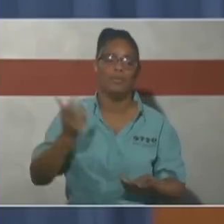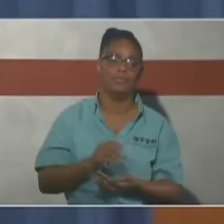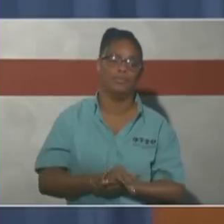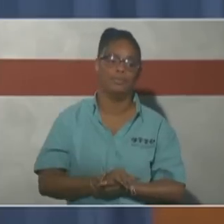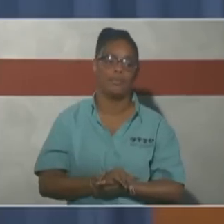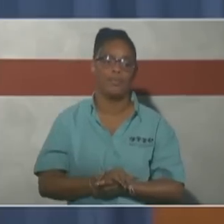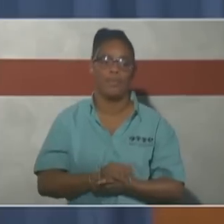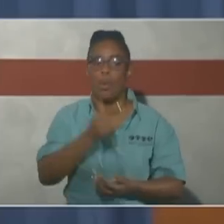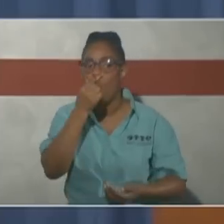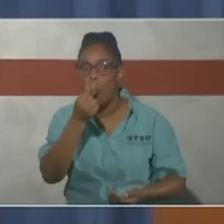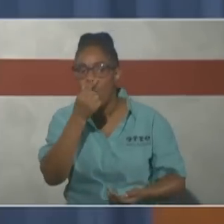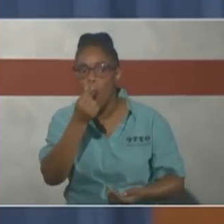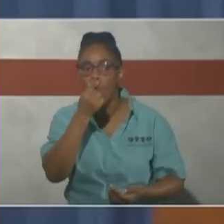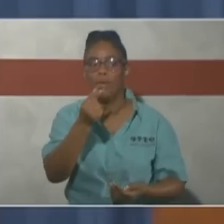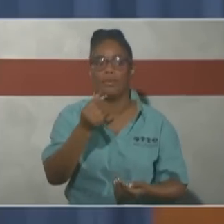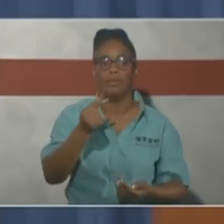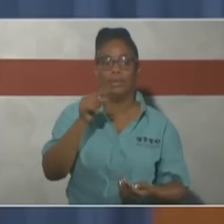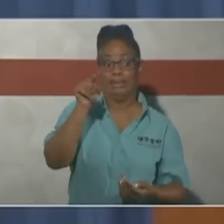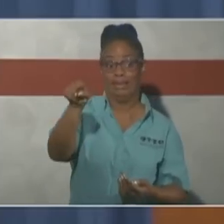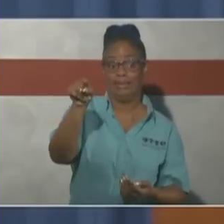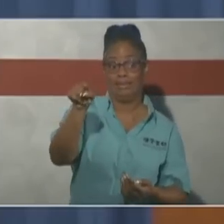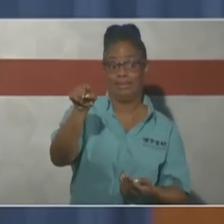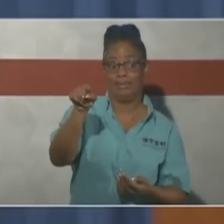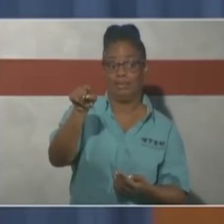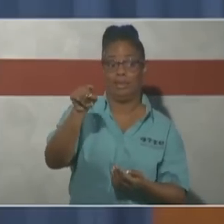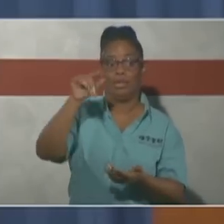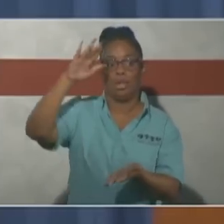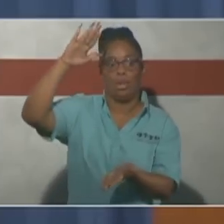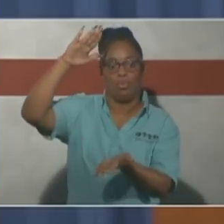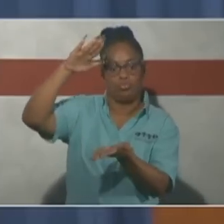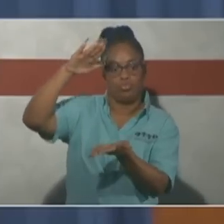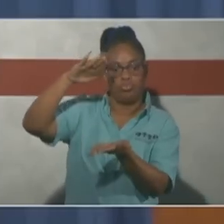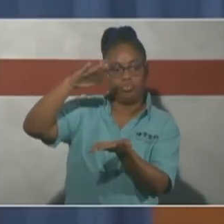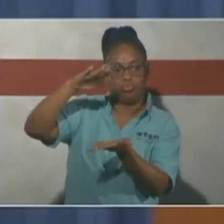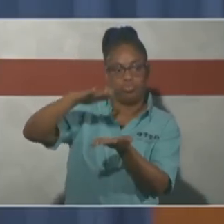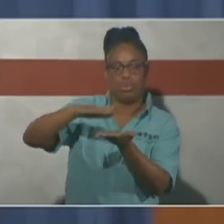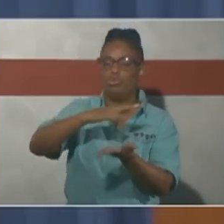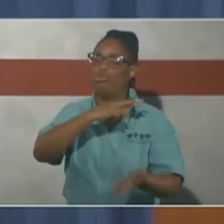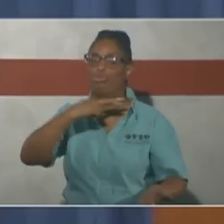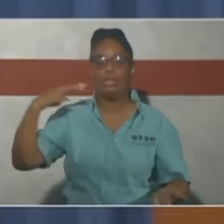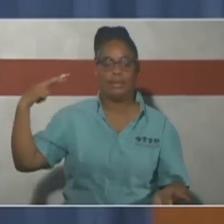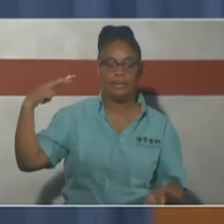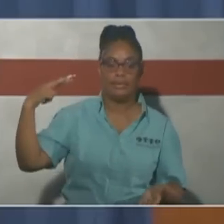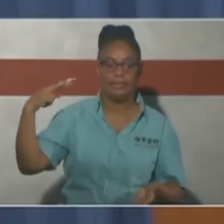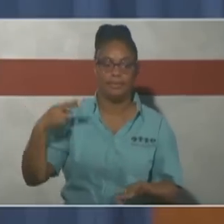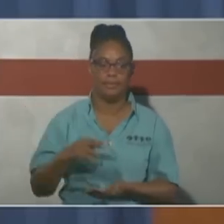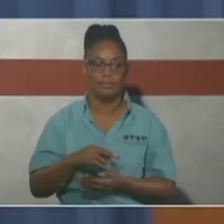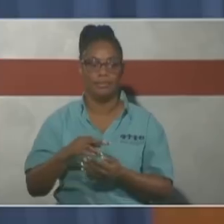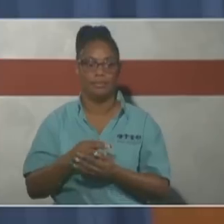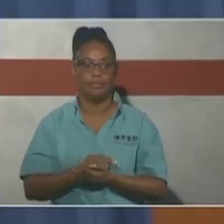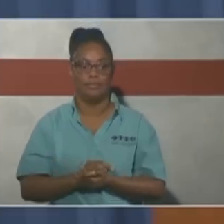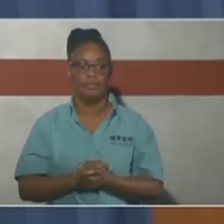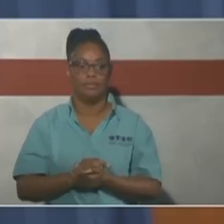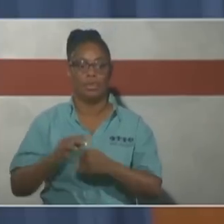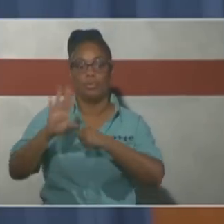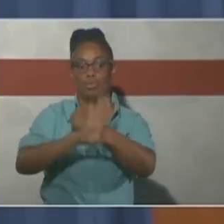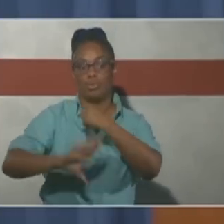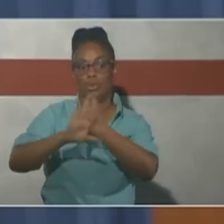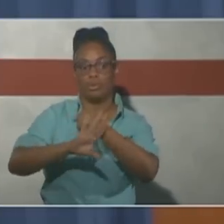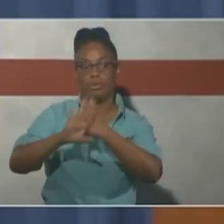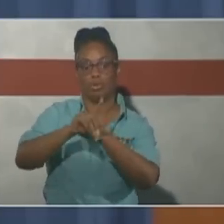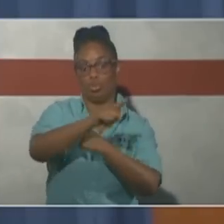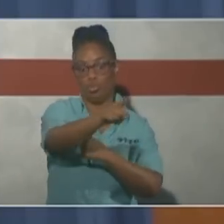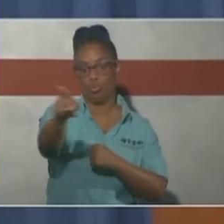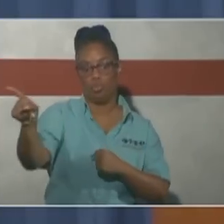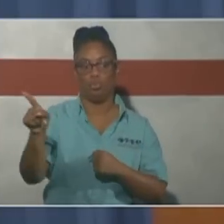new forms of the response. Okay, so the first thing I'll say is that the job of any vaccine,